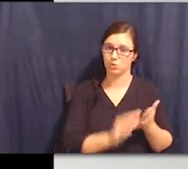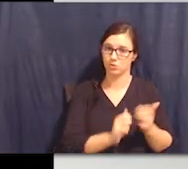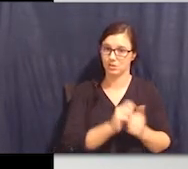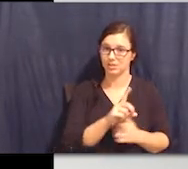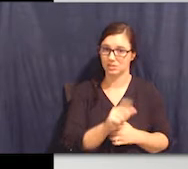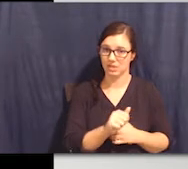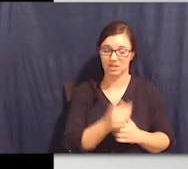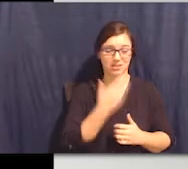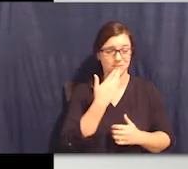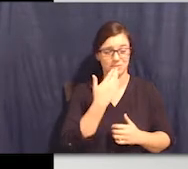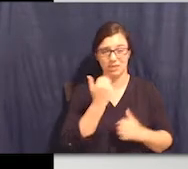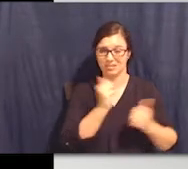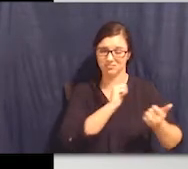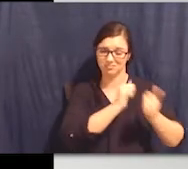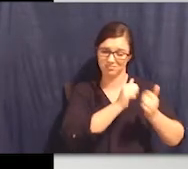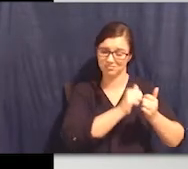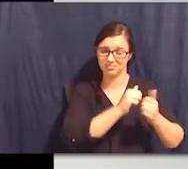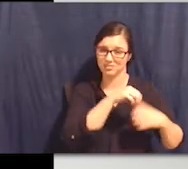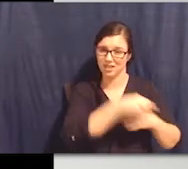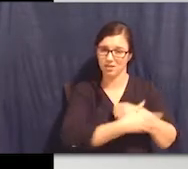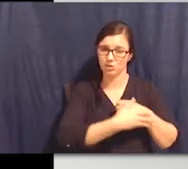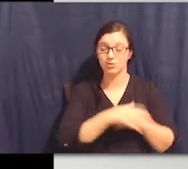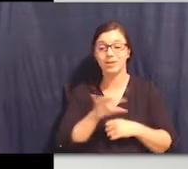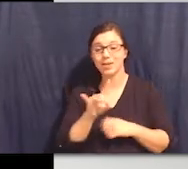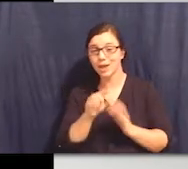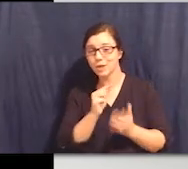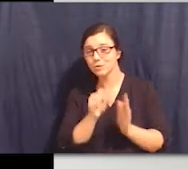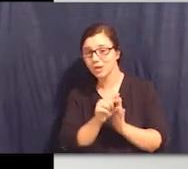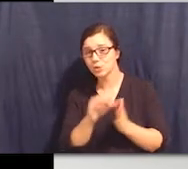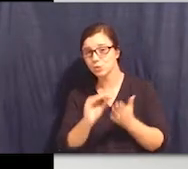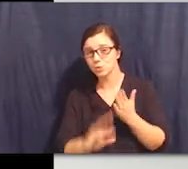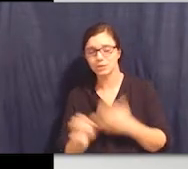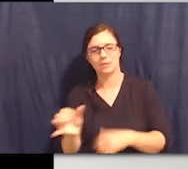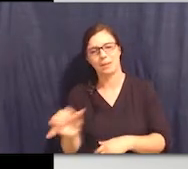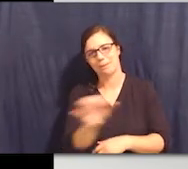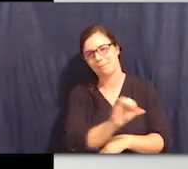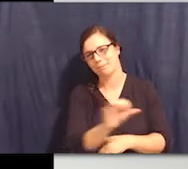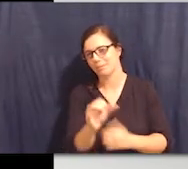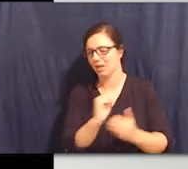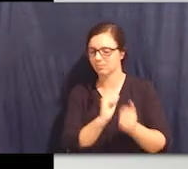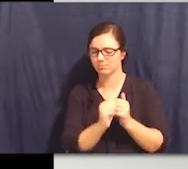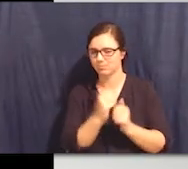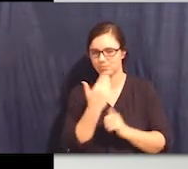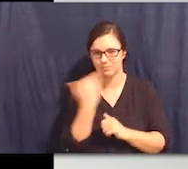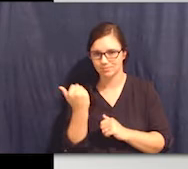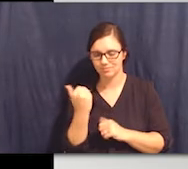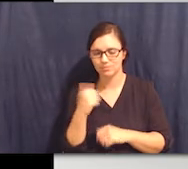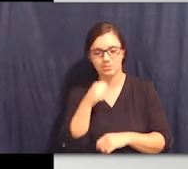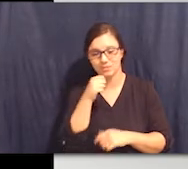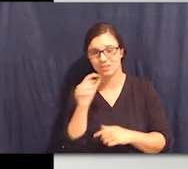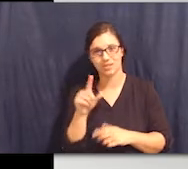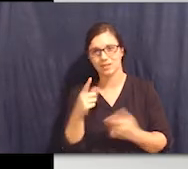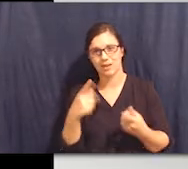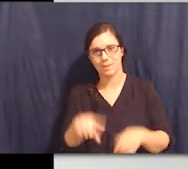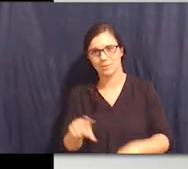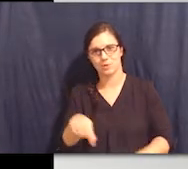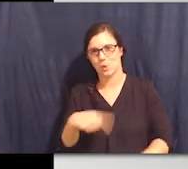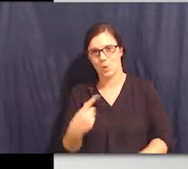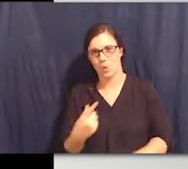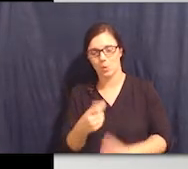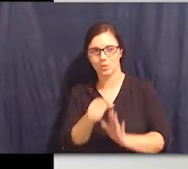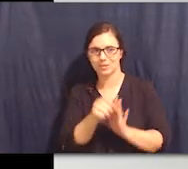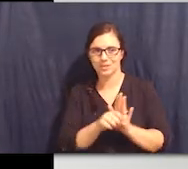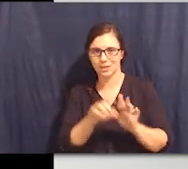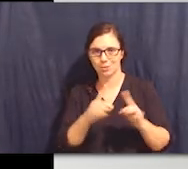perform among the best in the nation, our eighth grade students do too. And this is not something that happens alone. It's not something that the